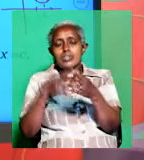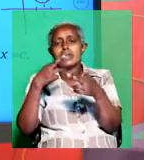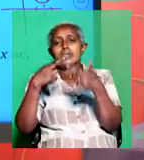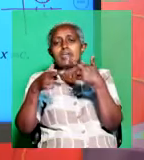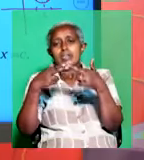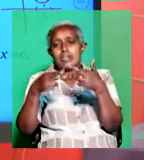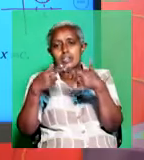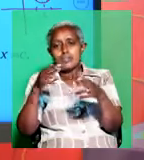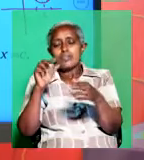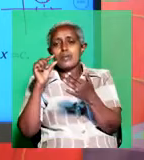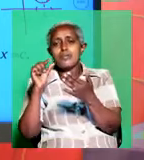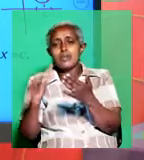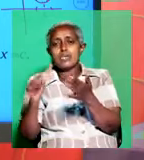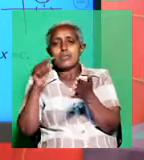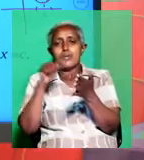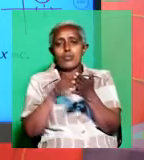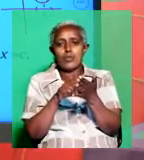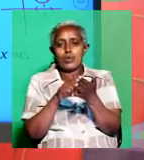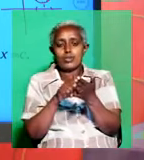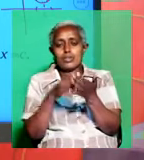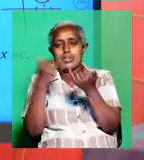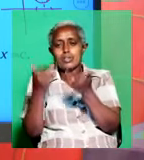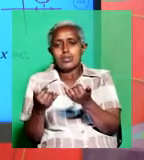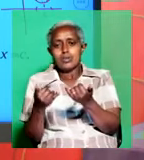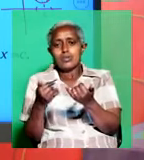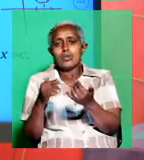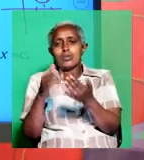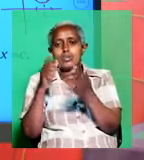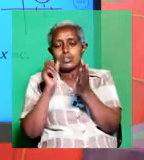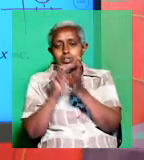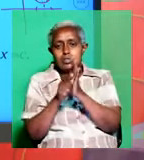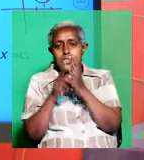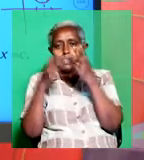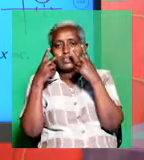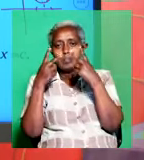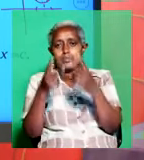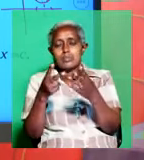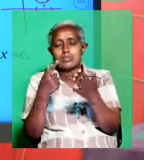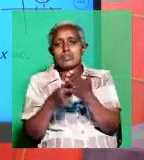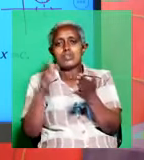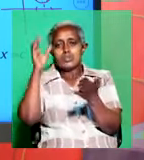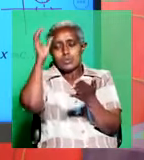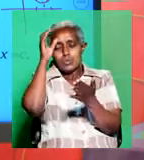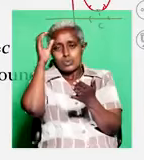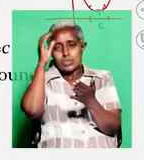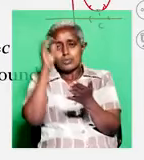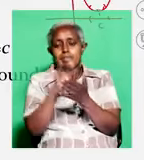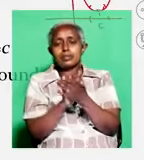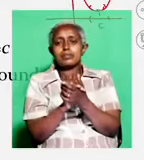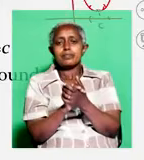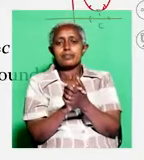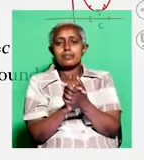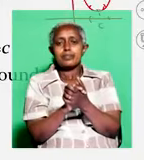relative minimum point. Now, let's see example for this concept.